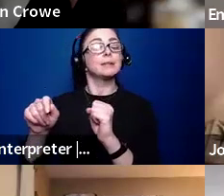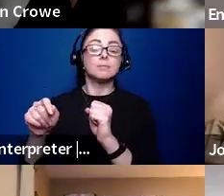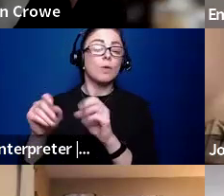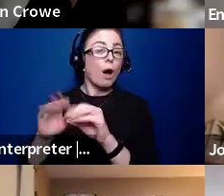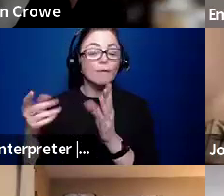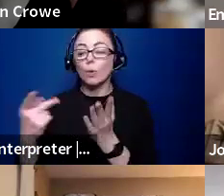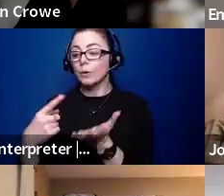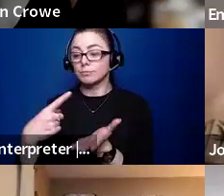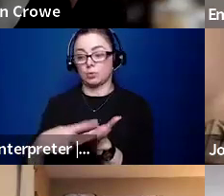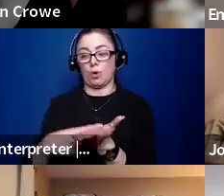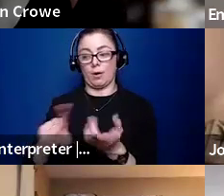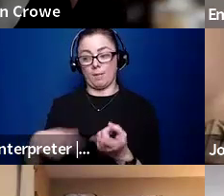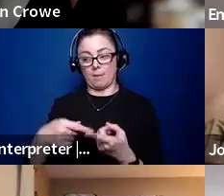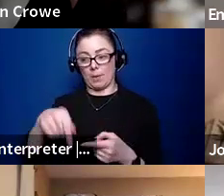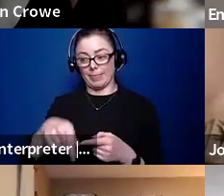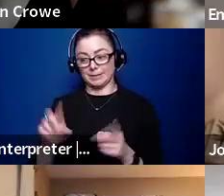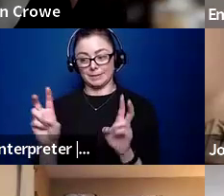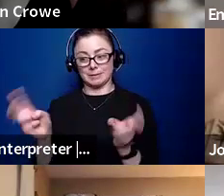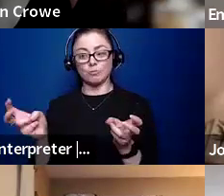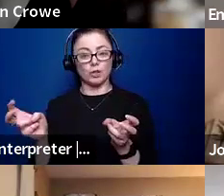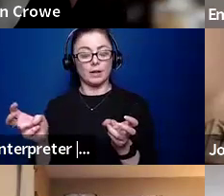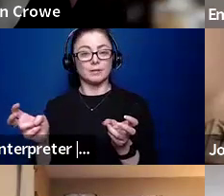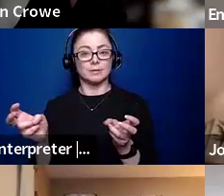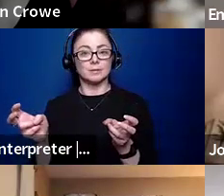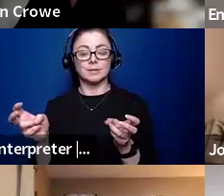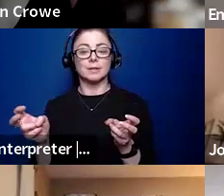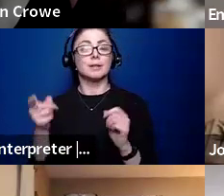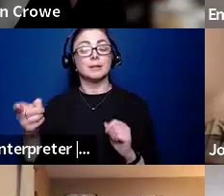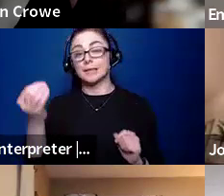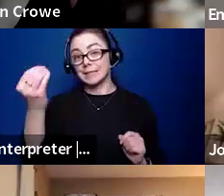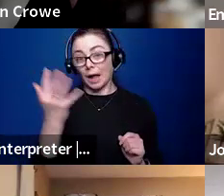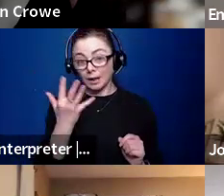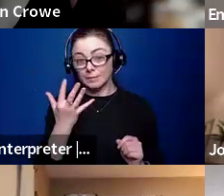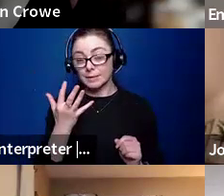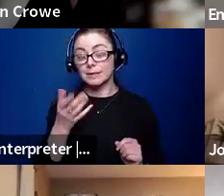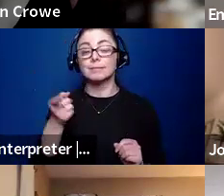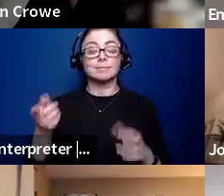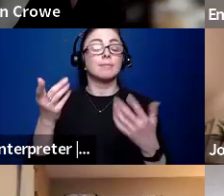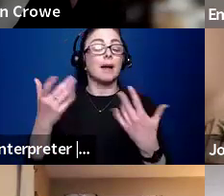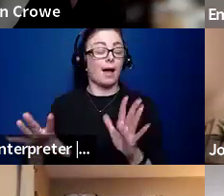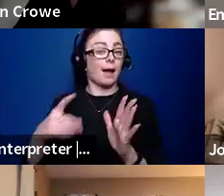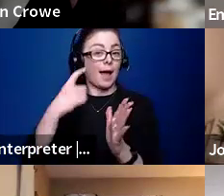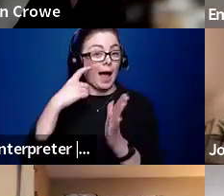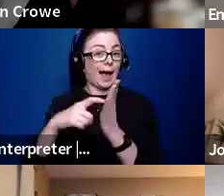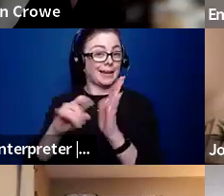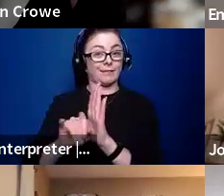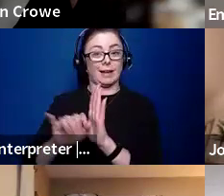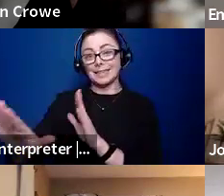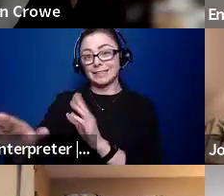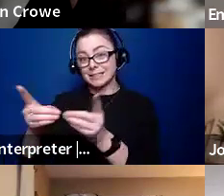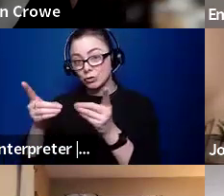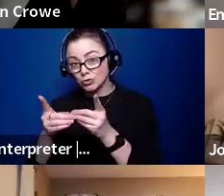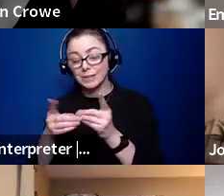this subject, and he was telling me that they have identified, his district and the AEA